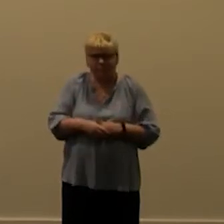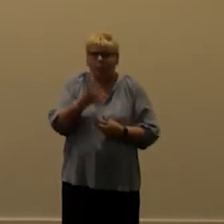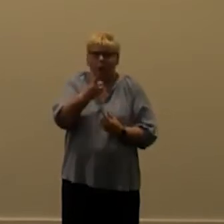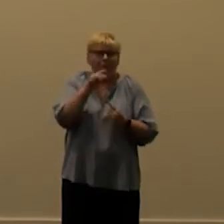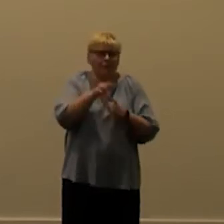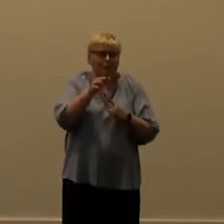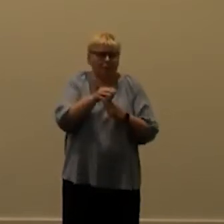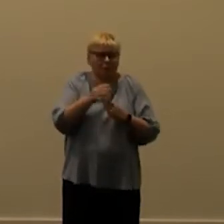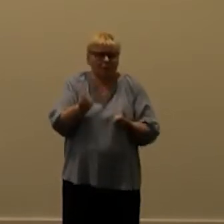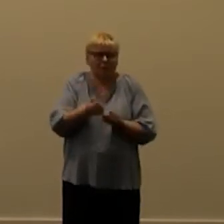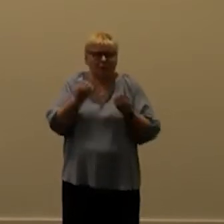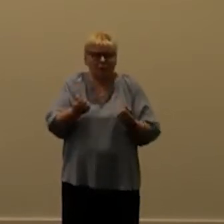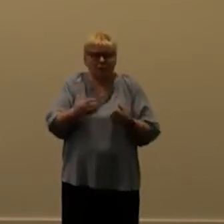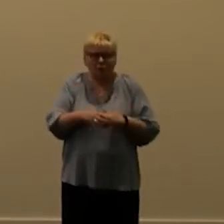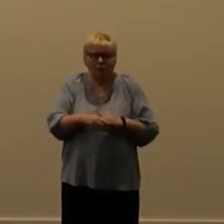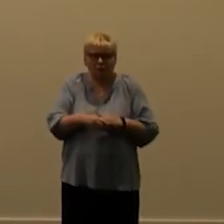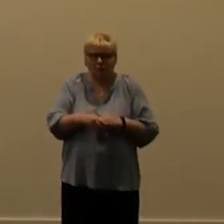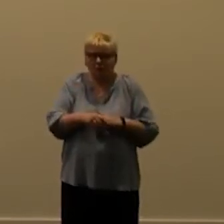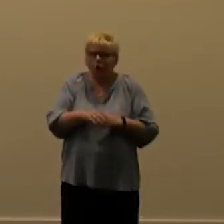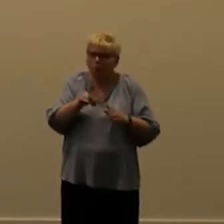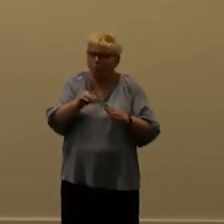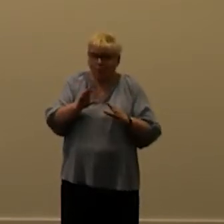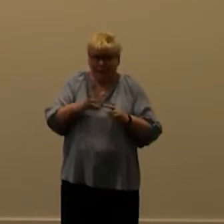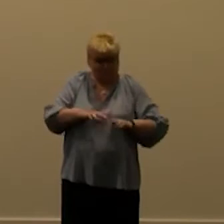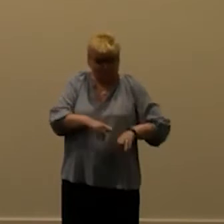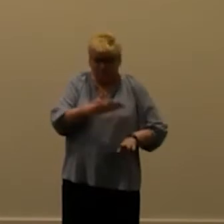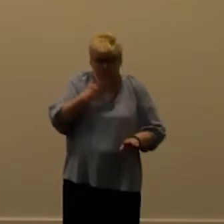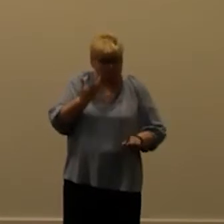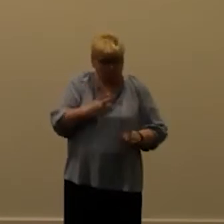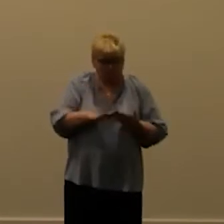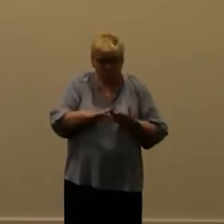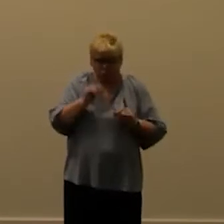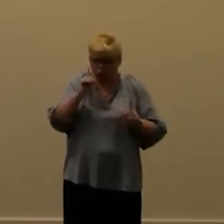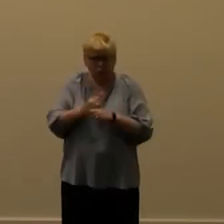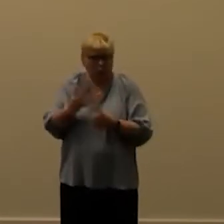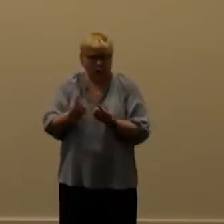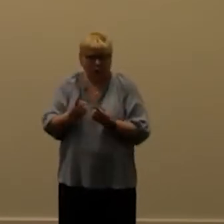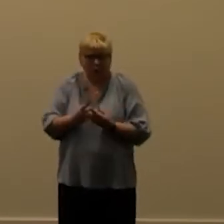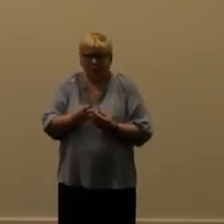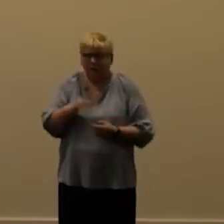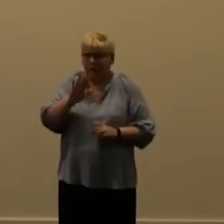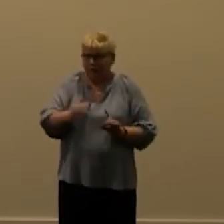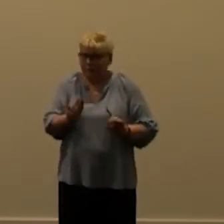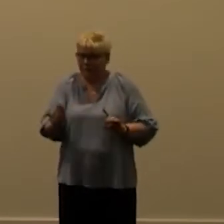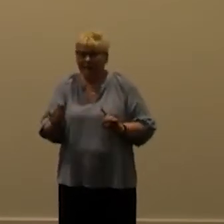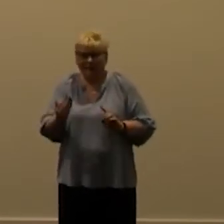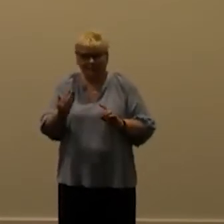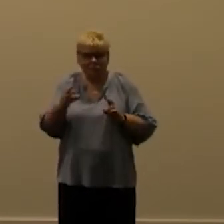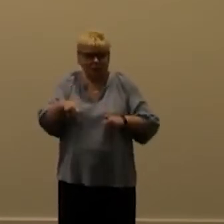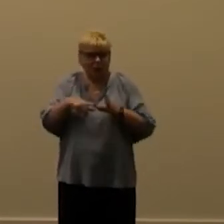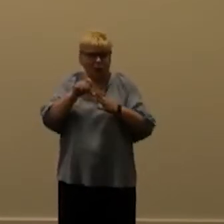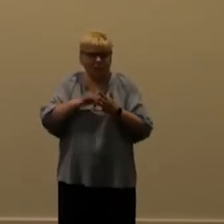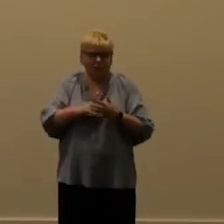main ones is PowerShell, because it's all built on PowerShell DSC. So without that, you're not going to be able to do much. And the bottom right is kind of Azure DevOps. And